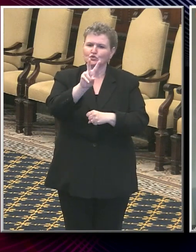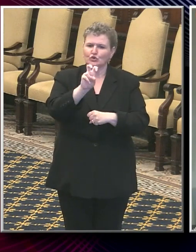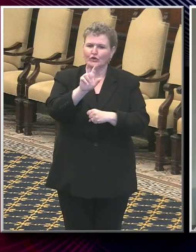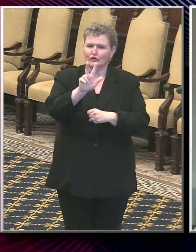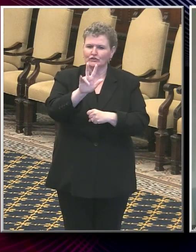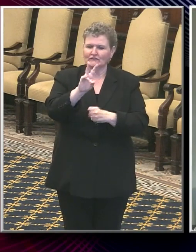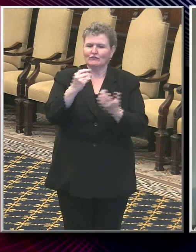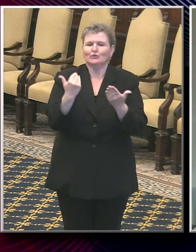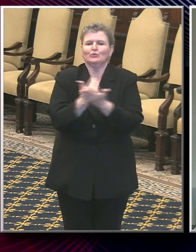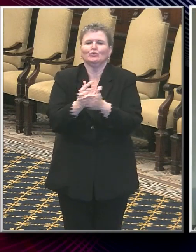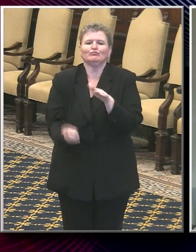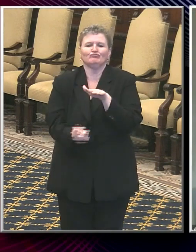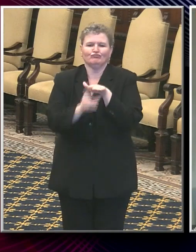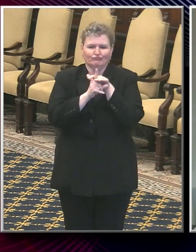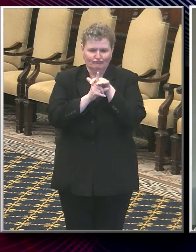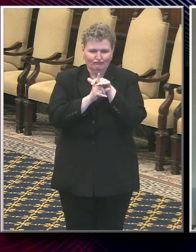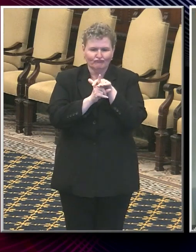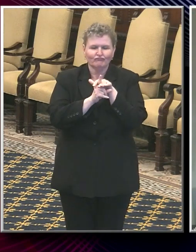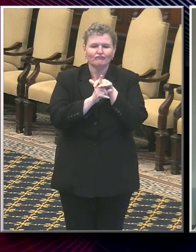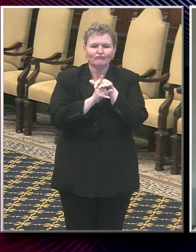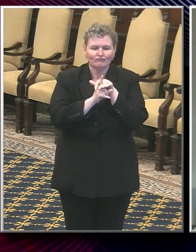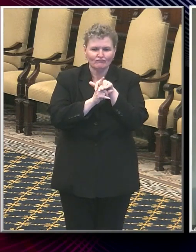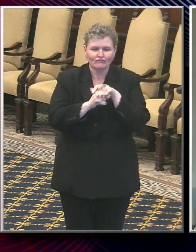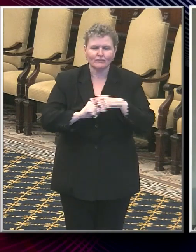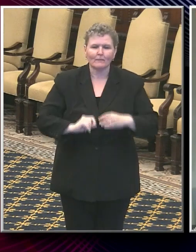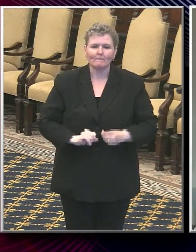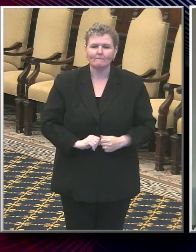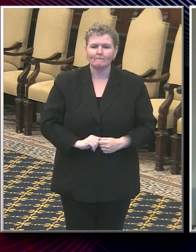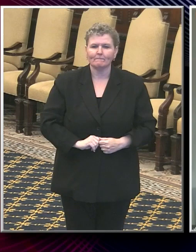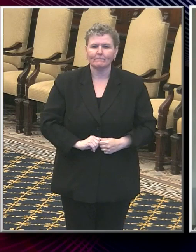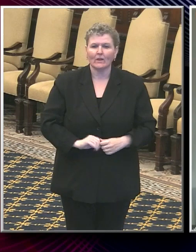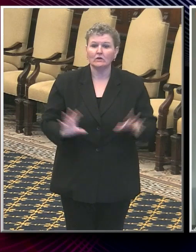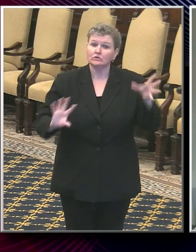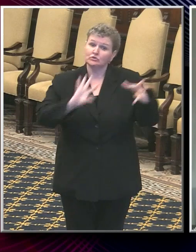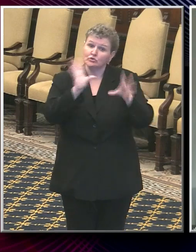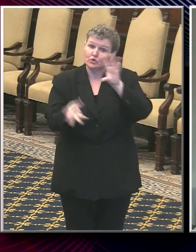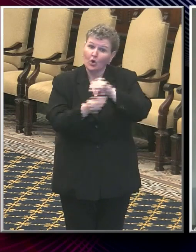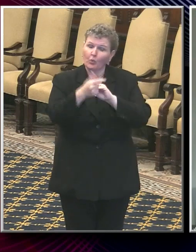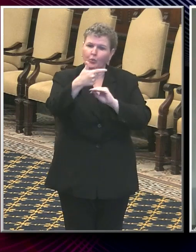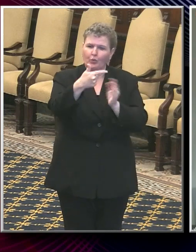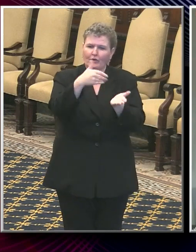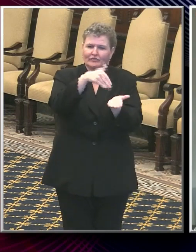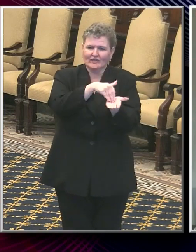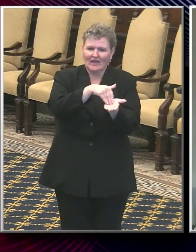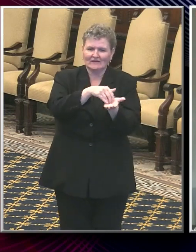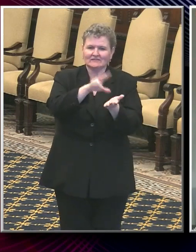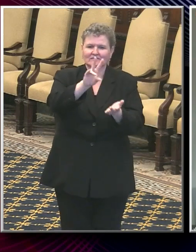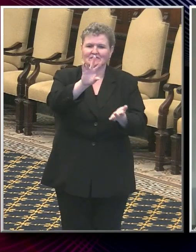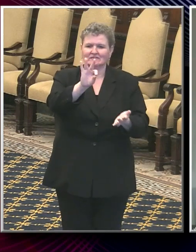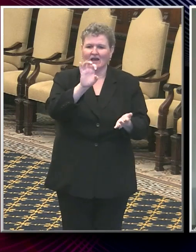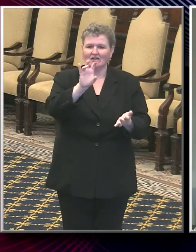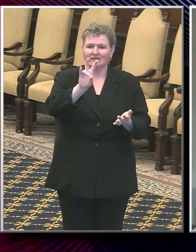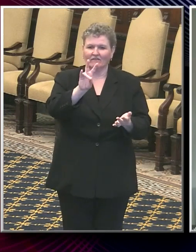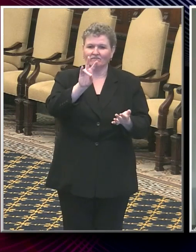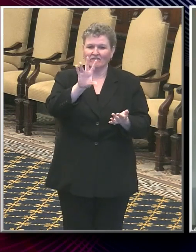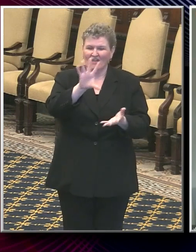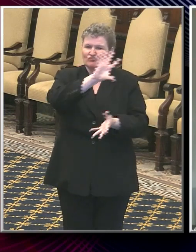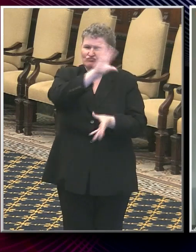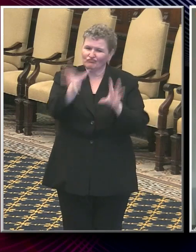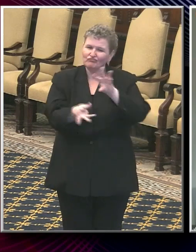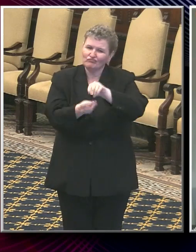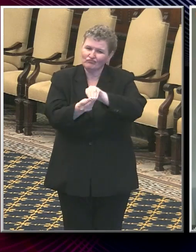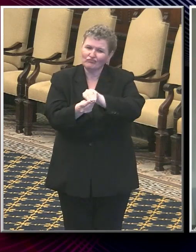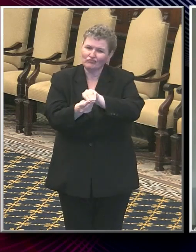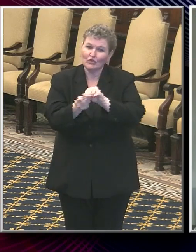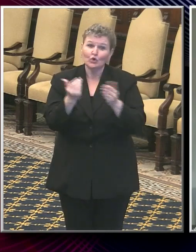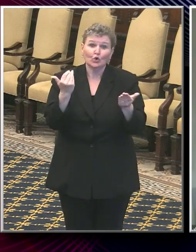cases of the coronavirus infection, bringing us to a total of 21,975 since the beginning of the epidemic. Now, that 237 number